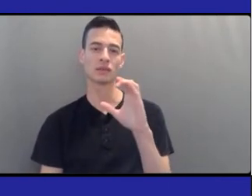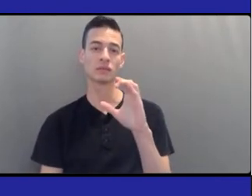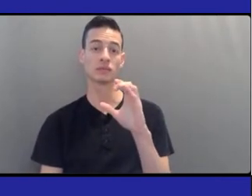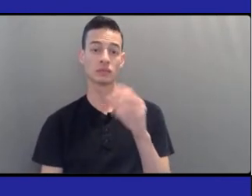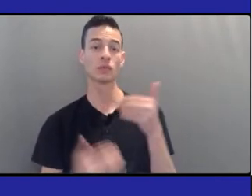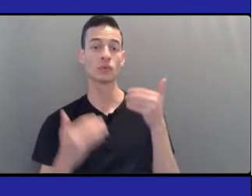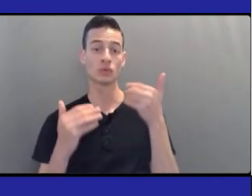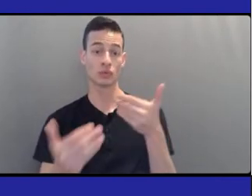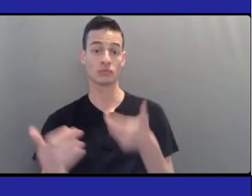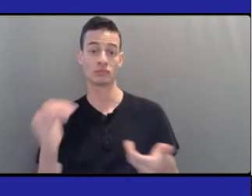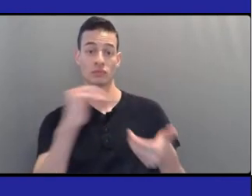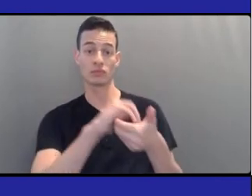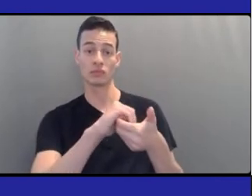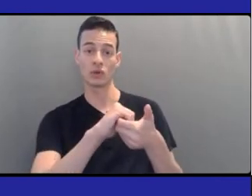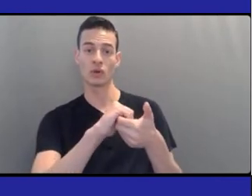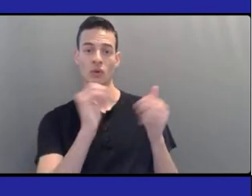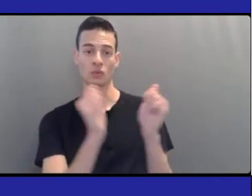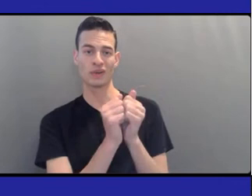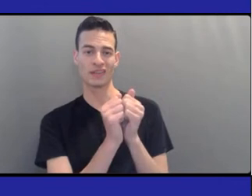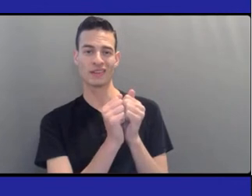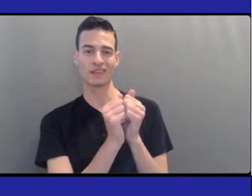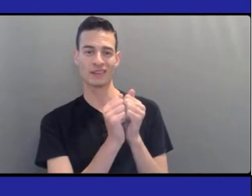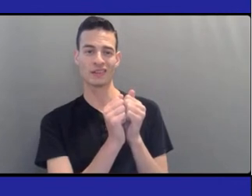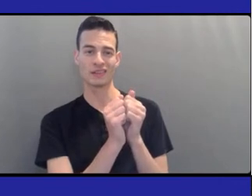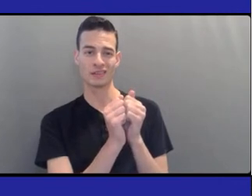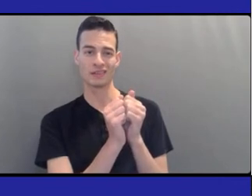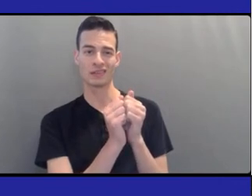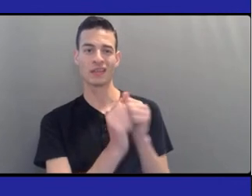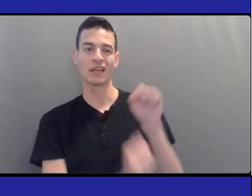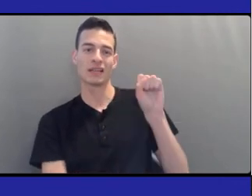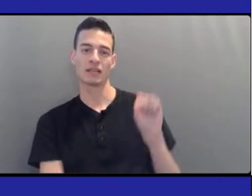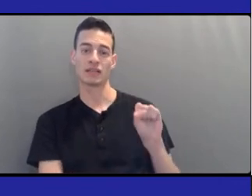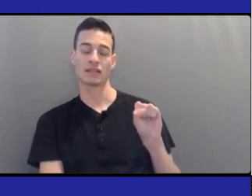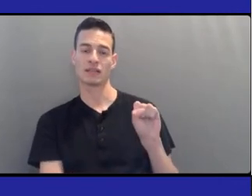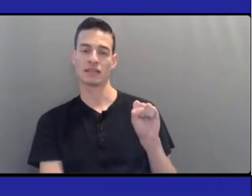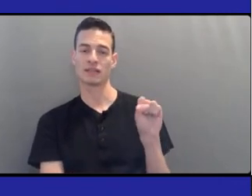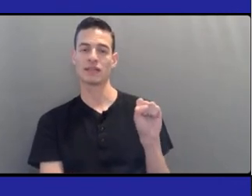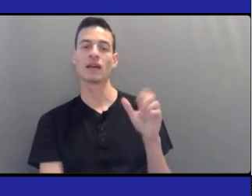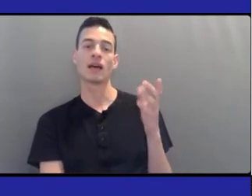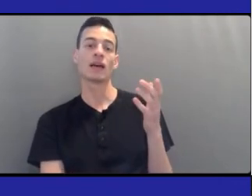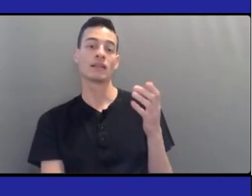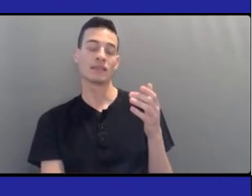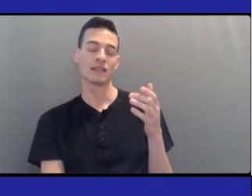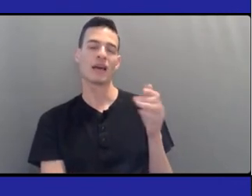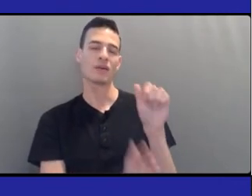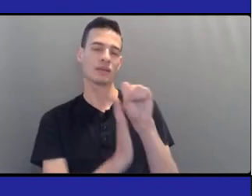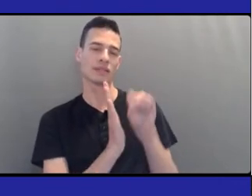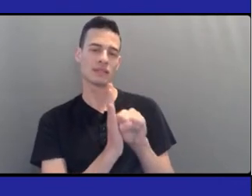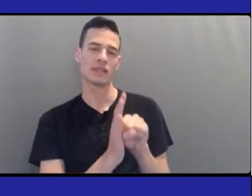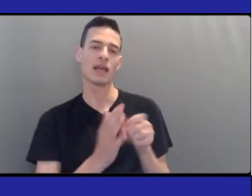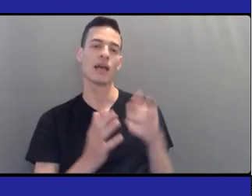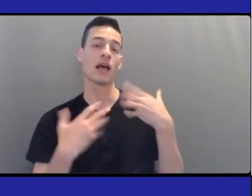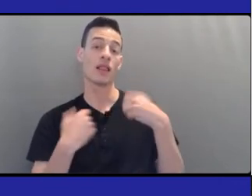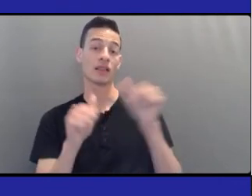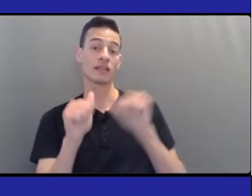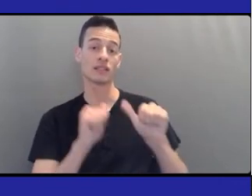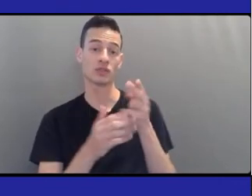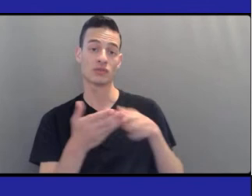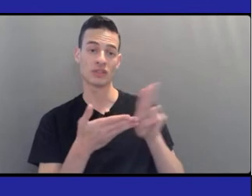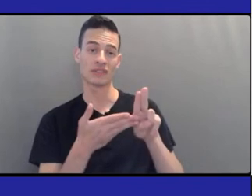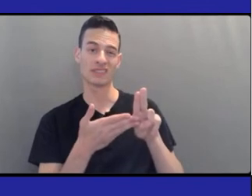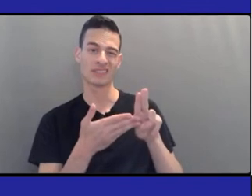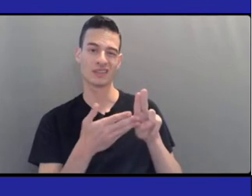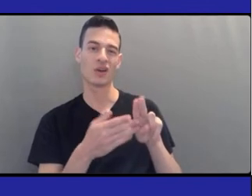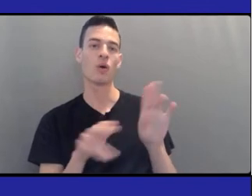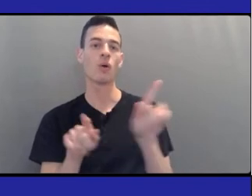Brooklyn, aka Downstate Health Sciences University, for services at NYC Health and Hospitals Kings